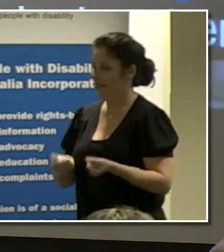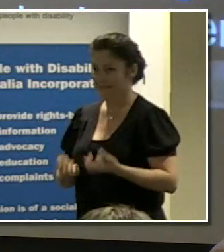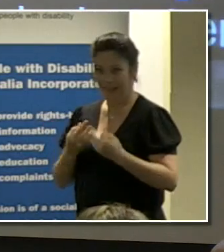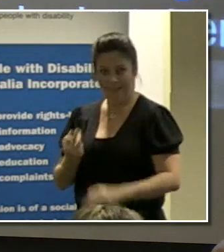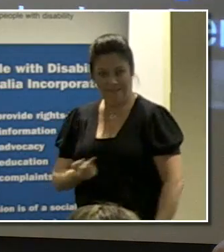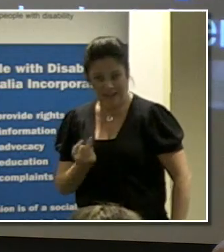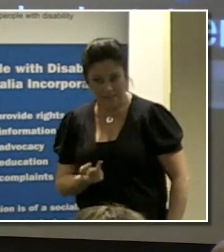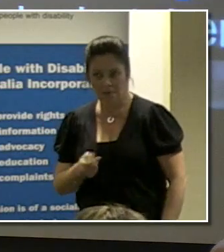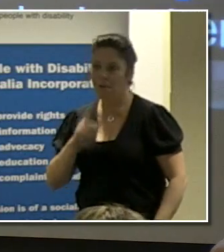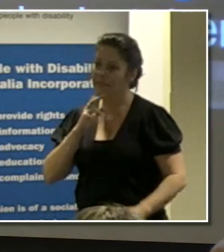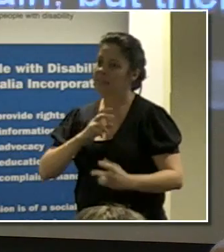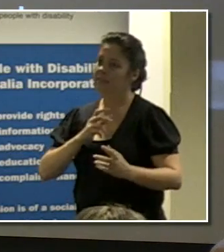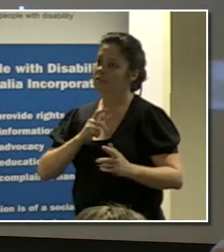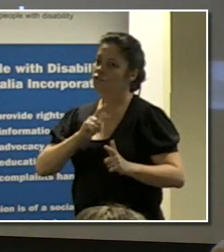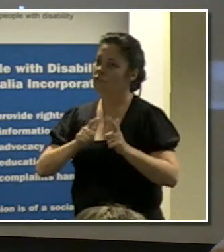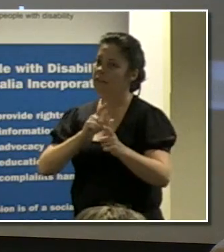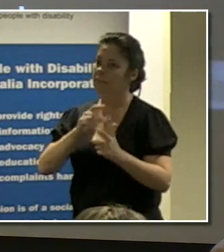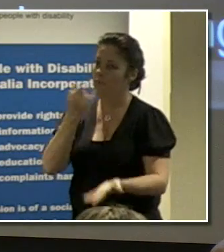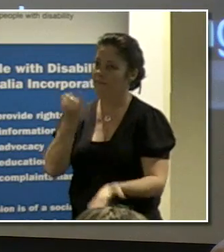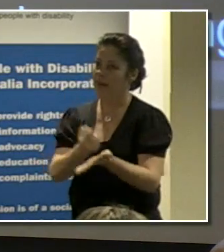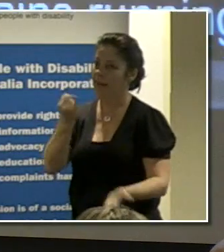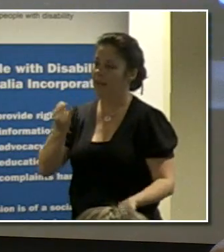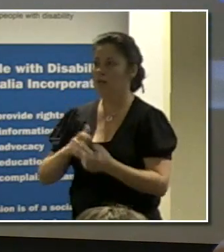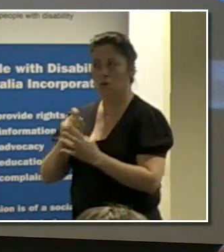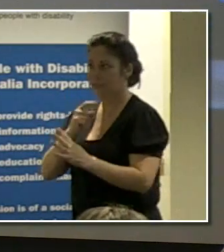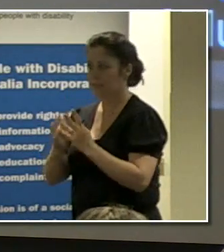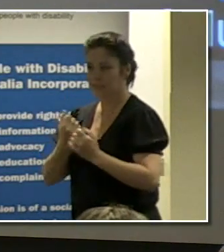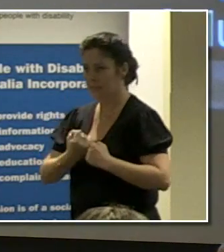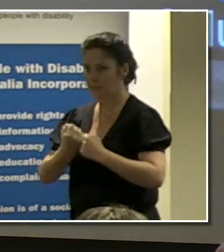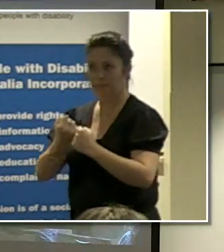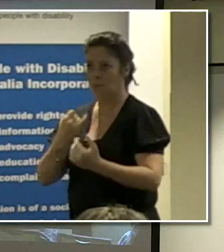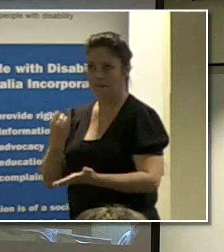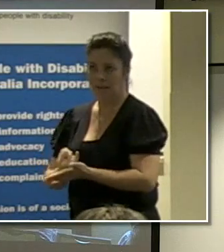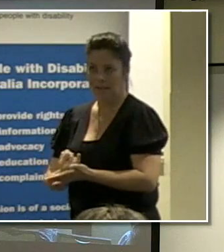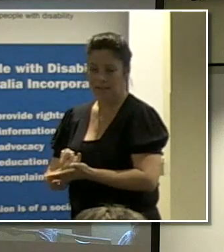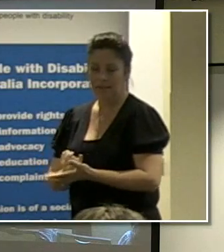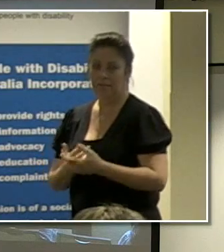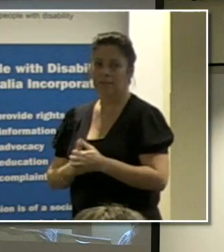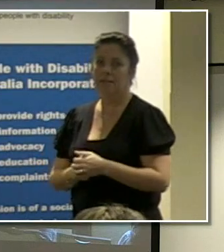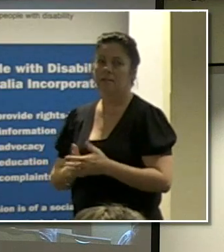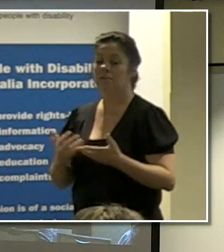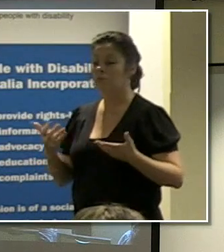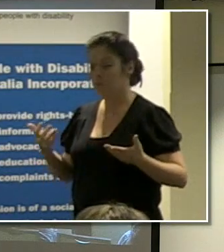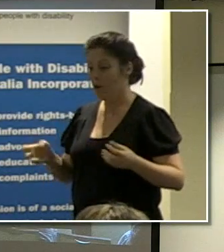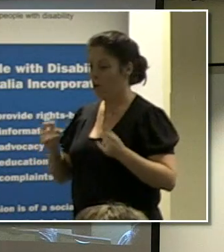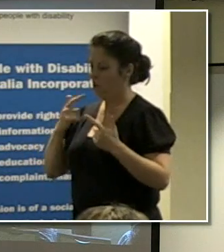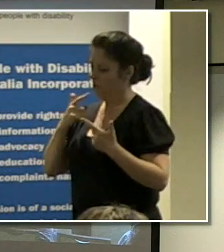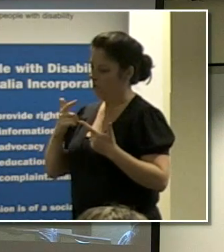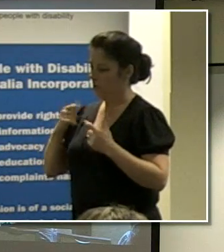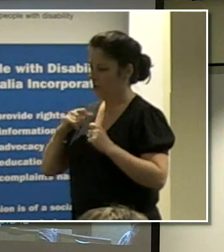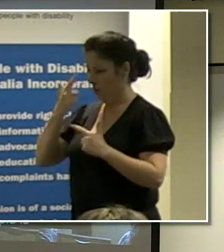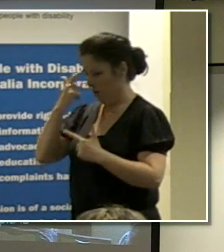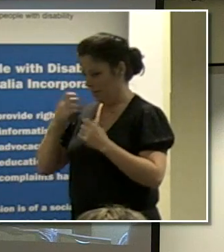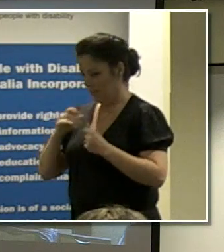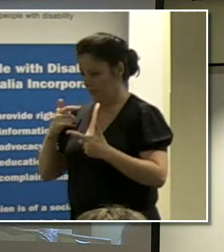that's a transport failure, not a disability support failure. So the principle is that the NDIS wouldn't pay for the